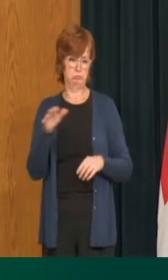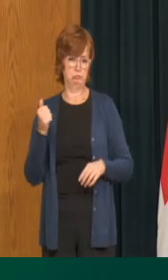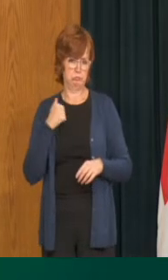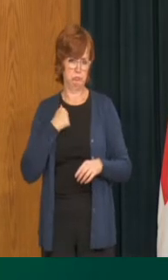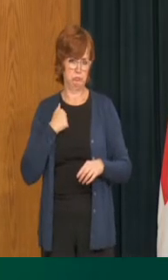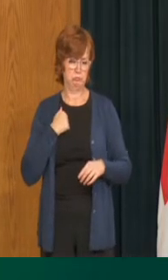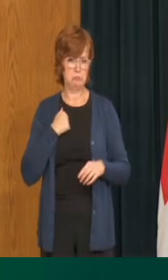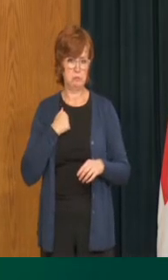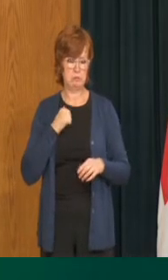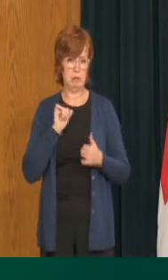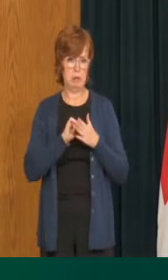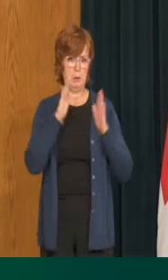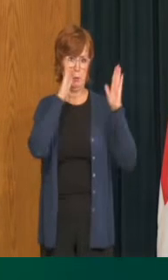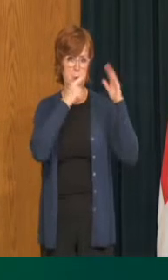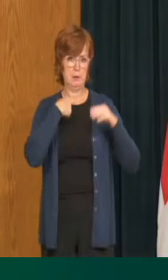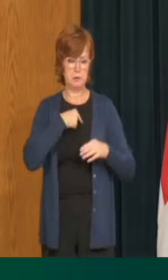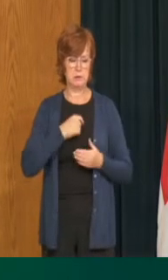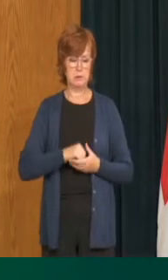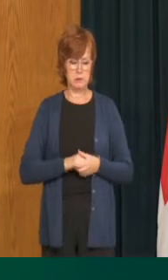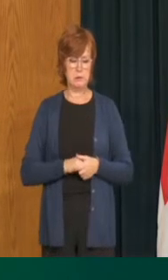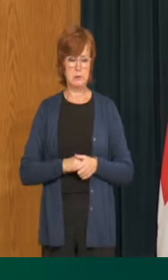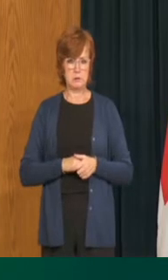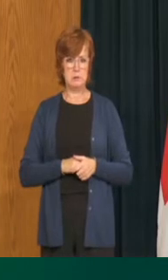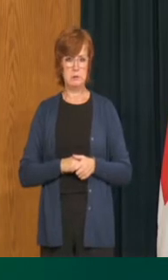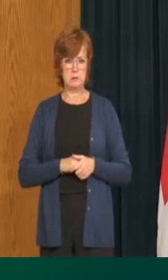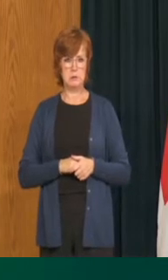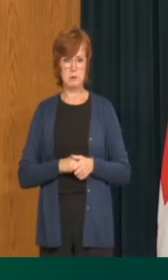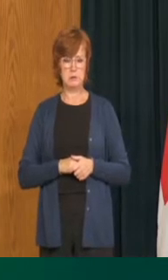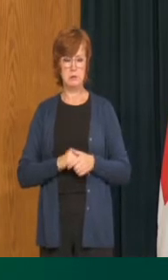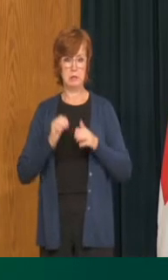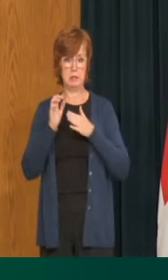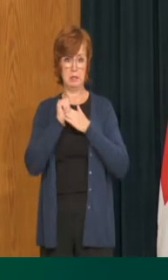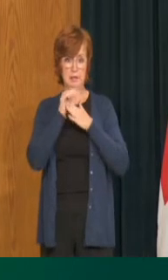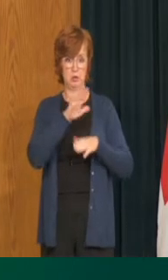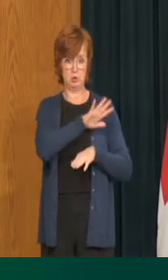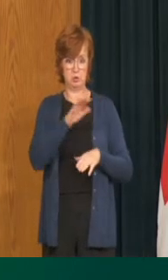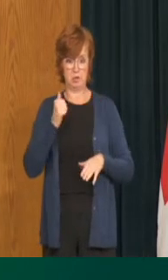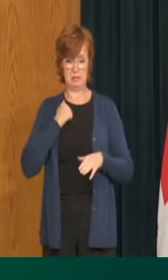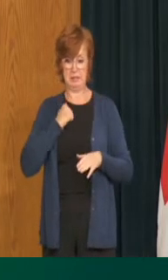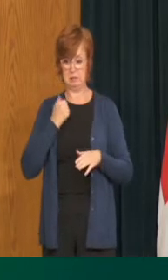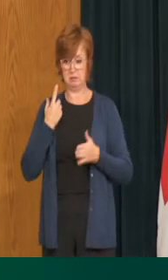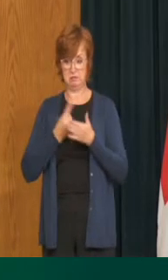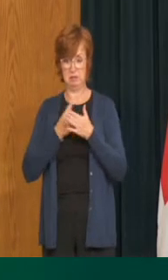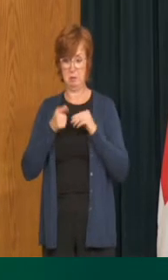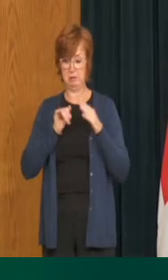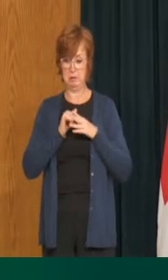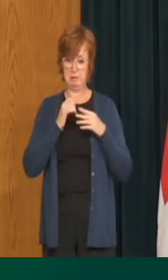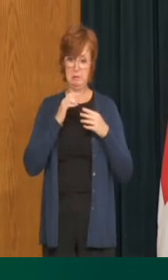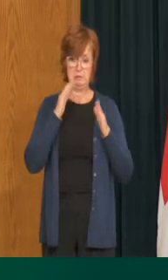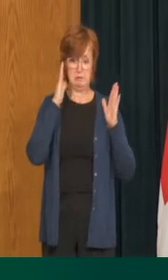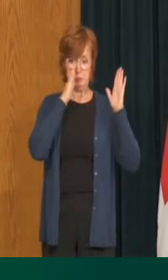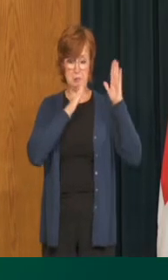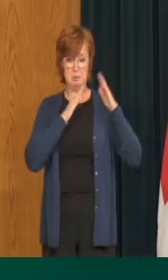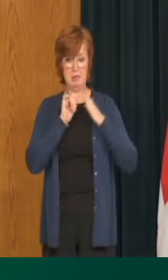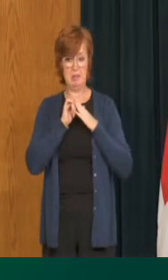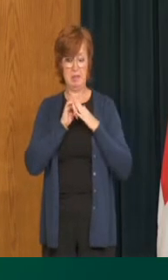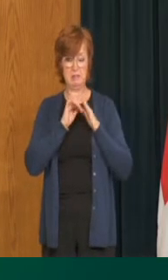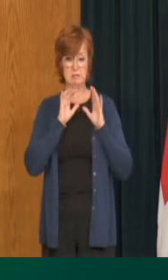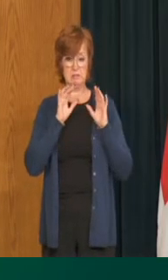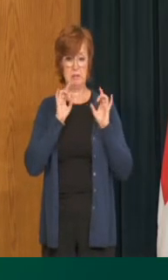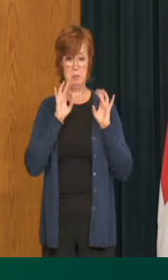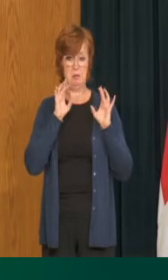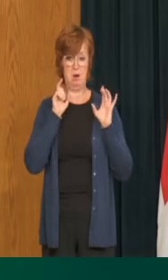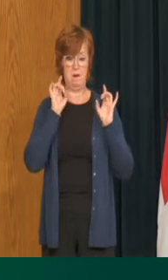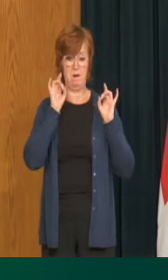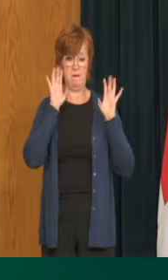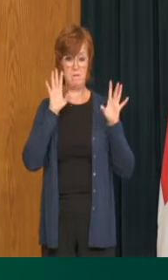Canada are a concern to all leaders. And we have invested heavily in this area over the course of the last number of years, in particular over the